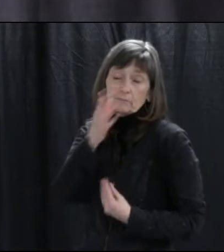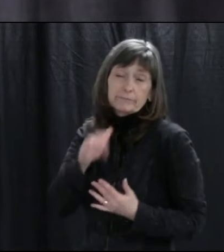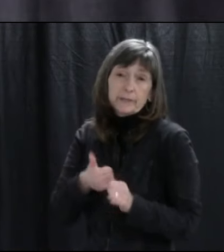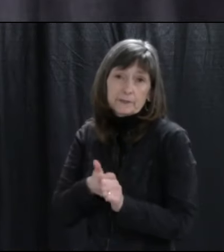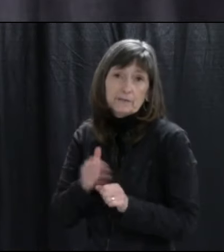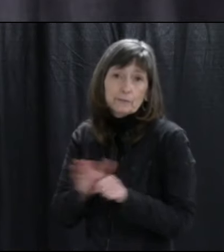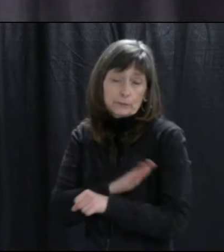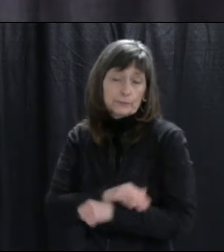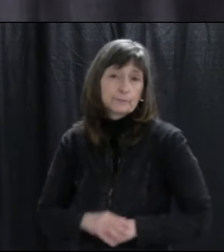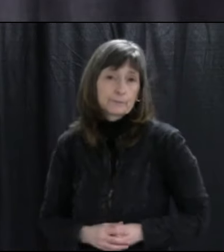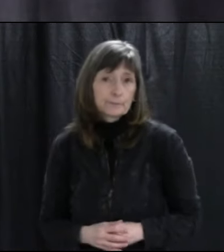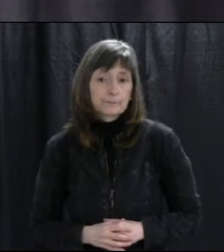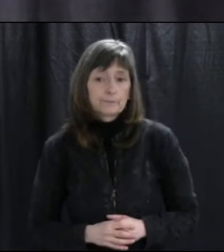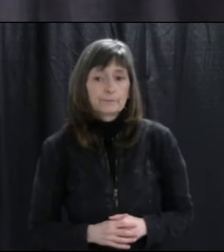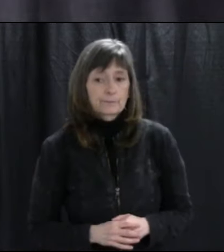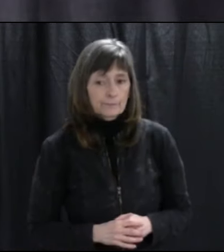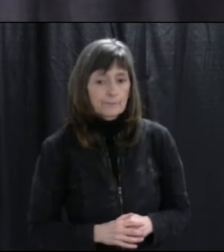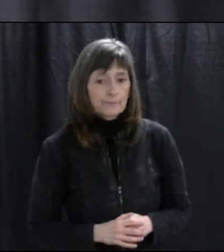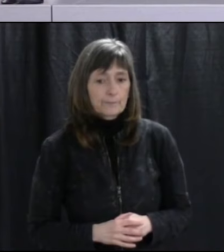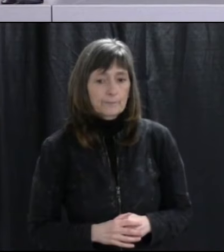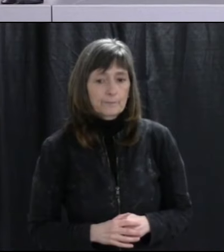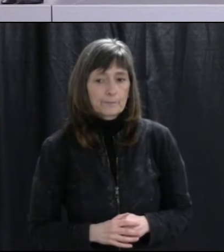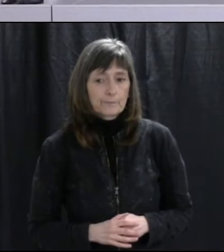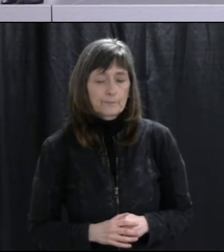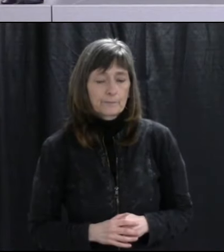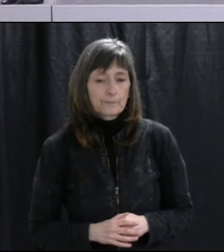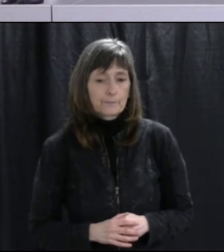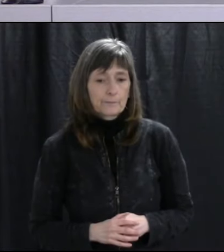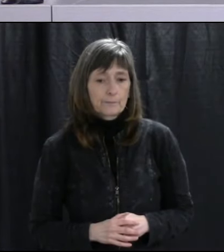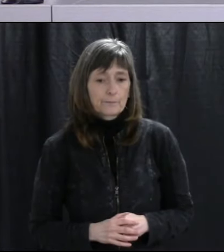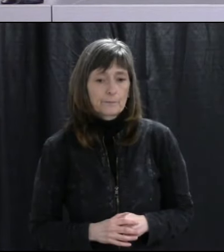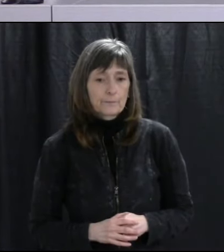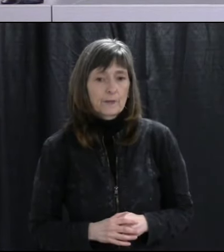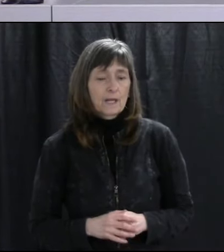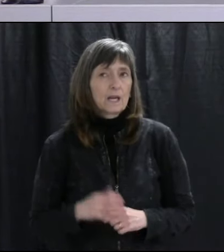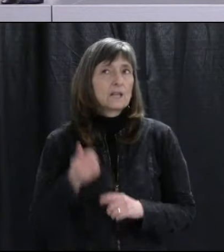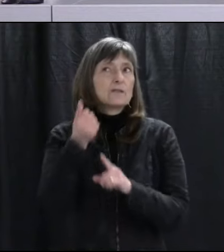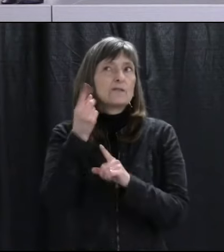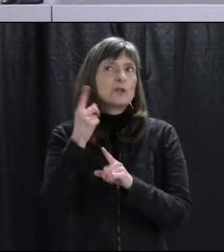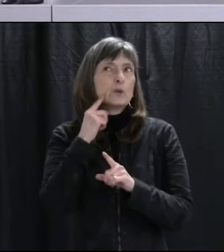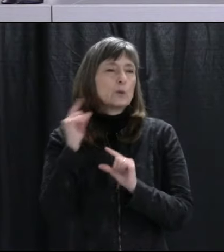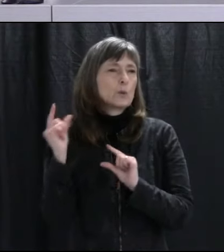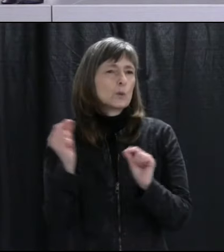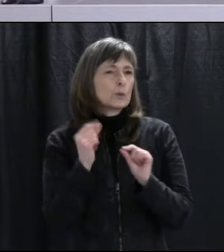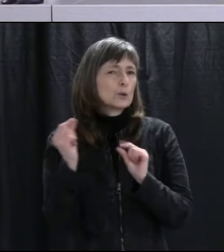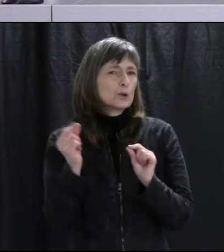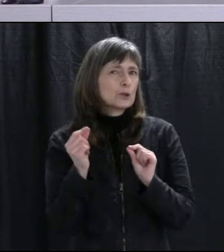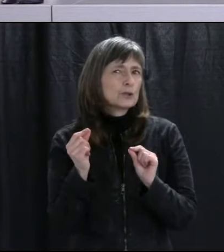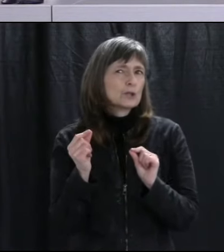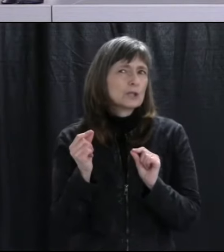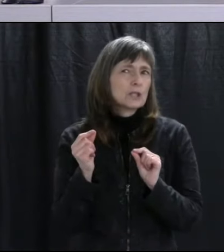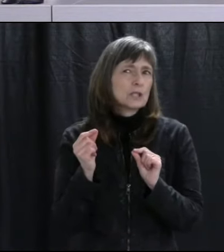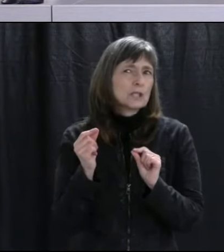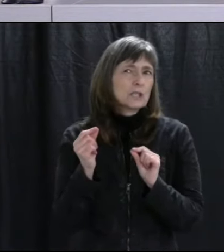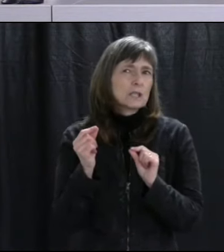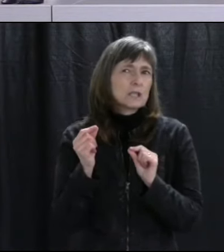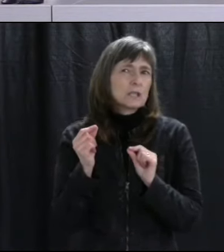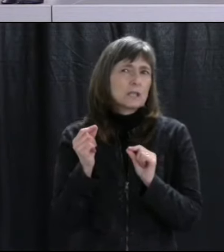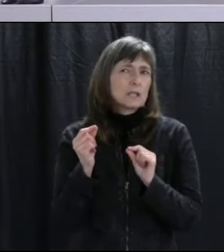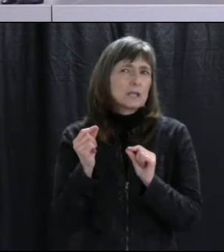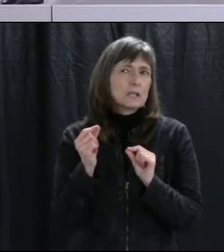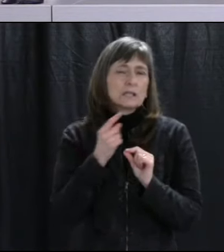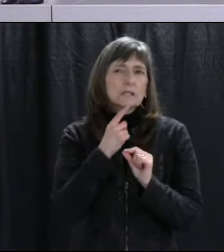that. Thank you. There are rumors running around, and I will emphasize rumors, that some of